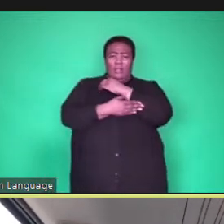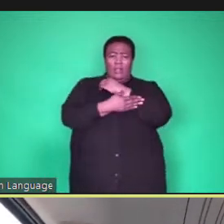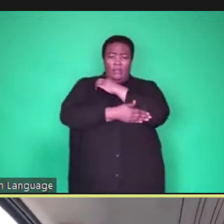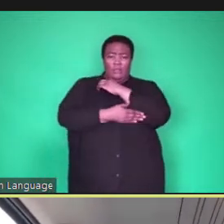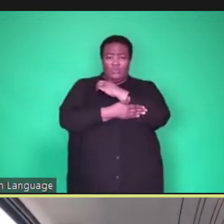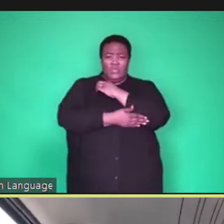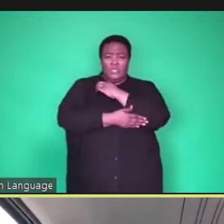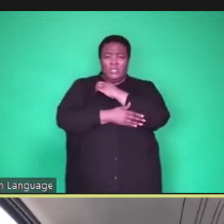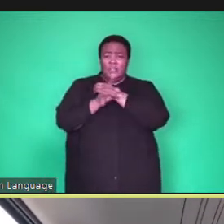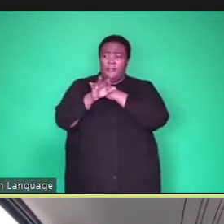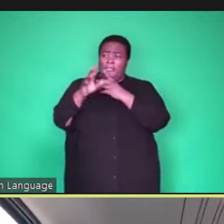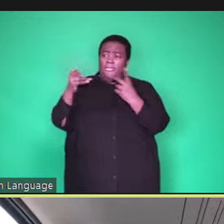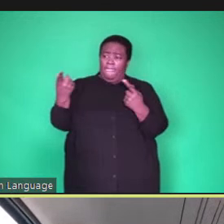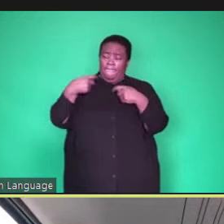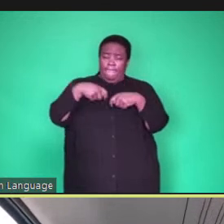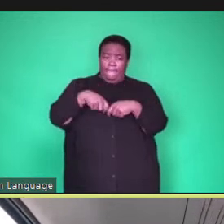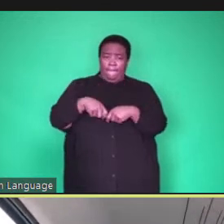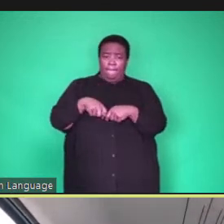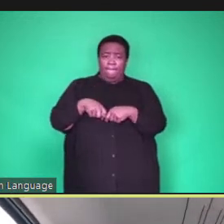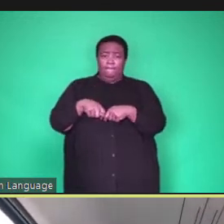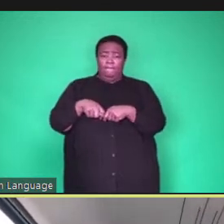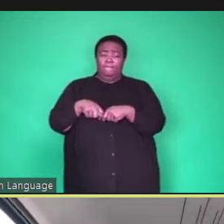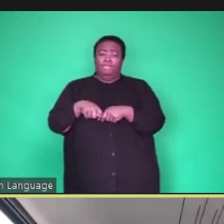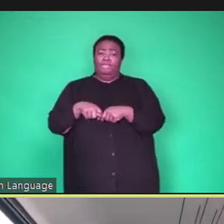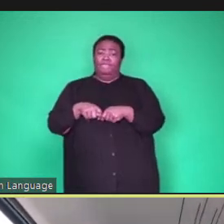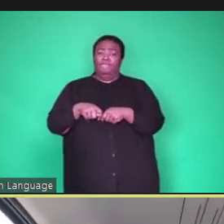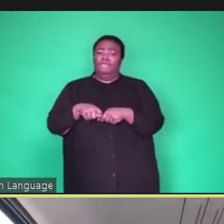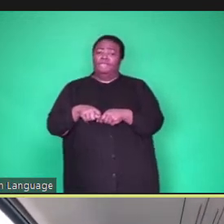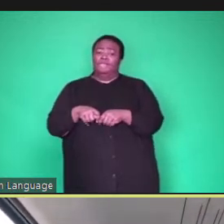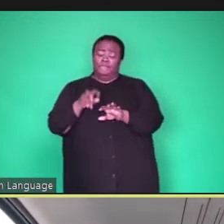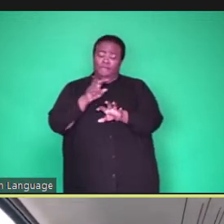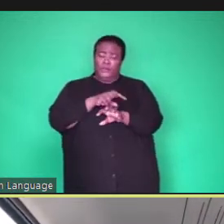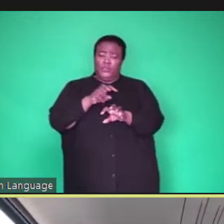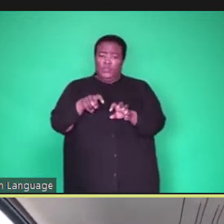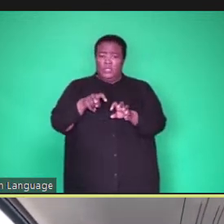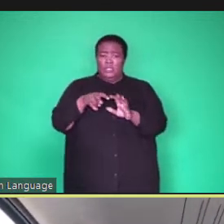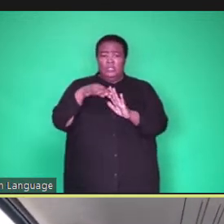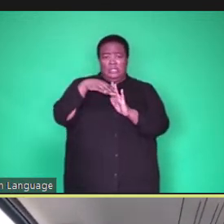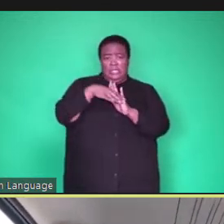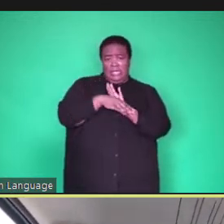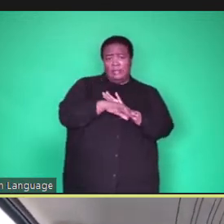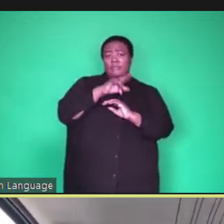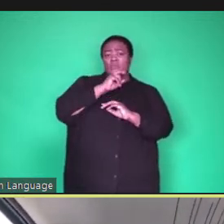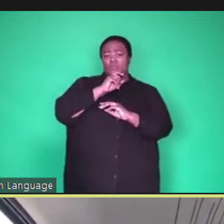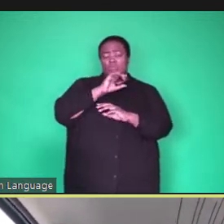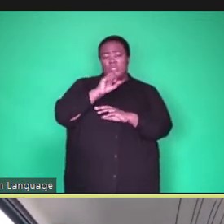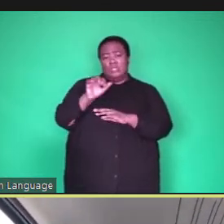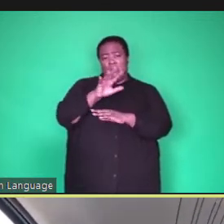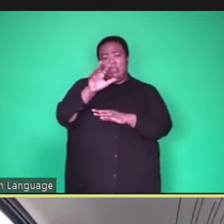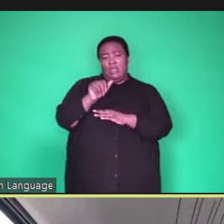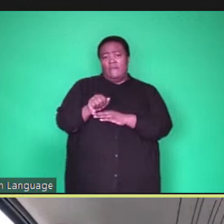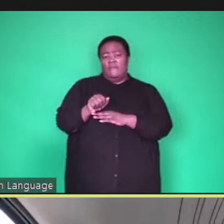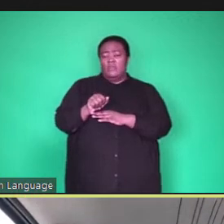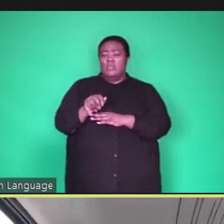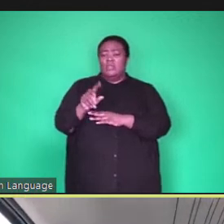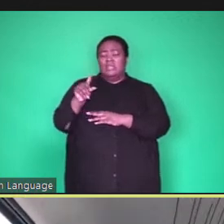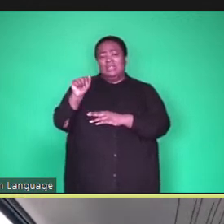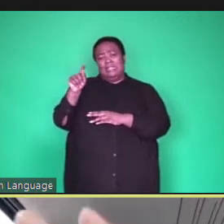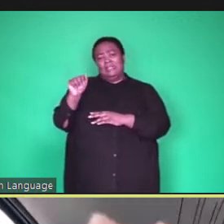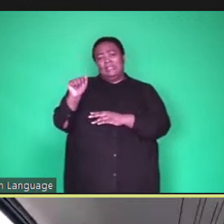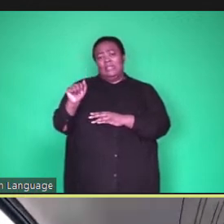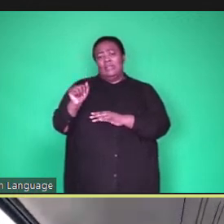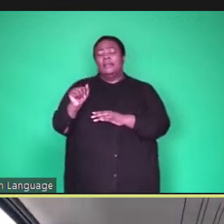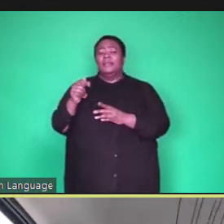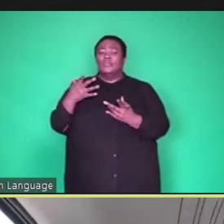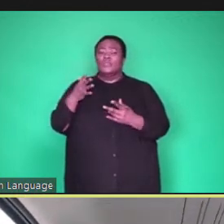the contribution of migration is declining, but using South Africa data, raw data from the census, it